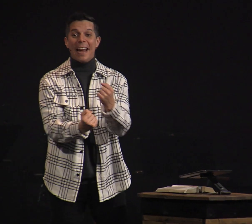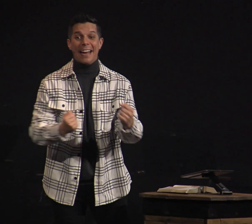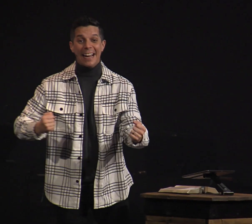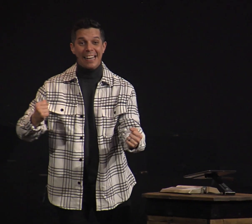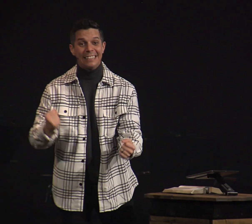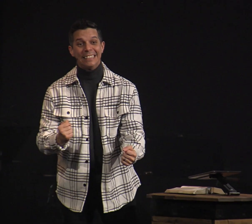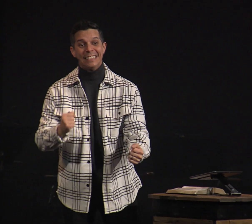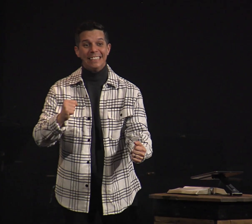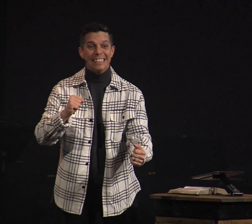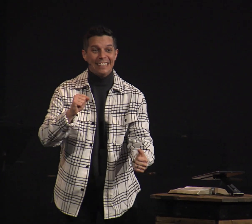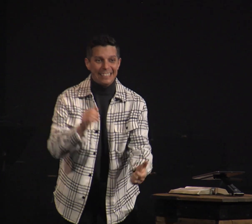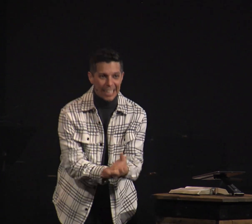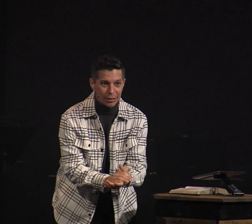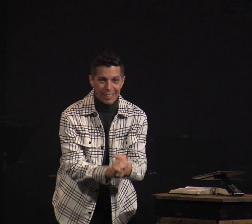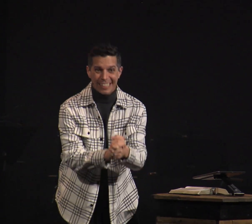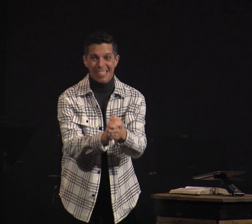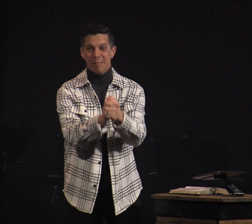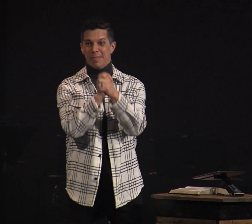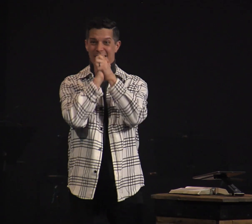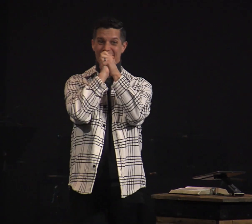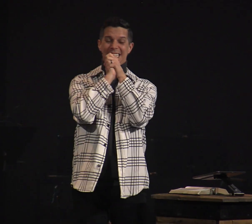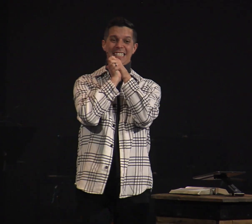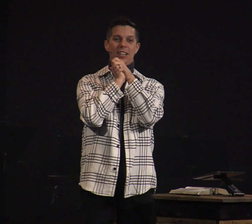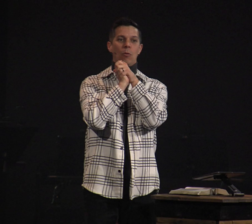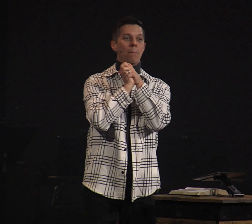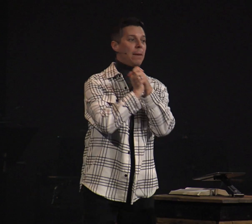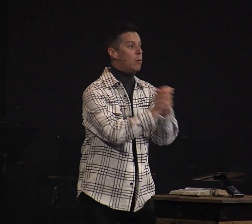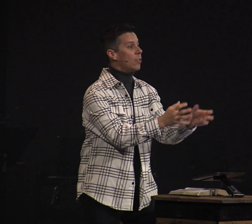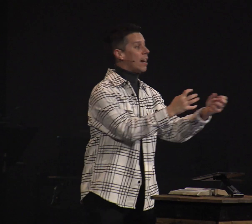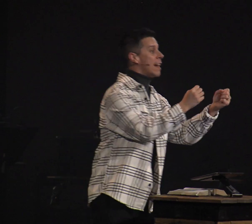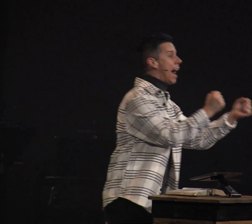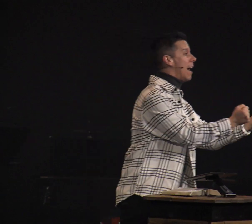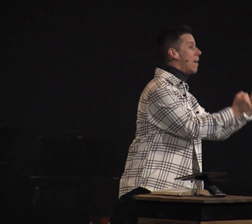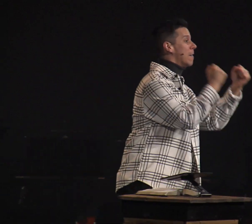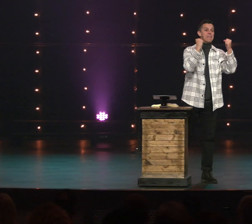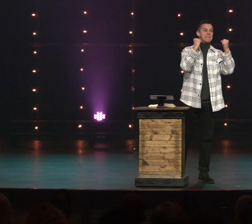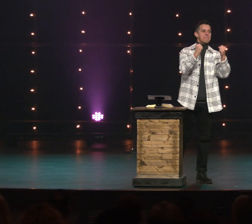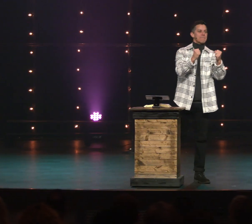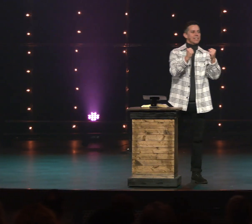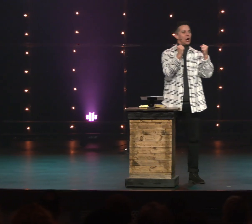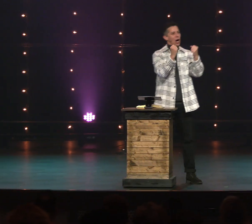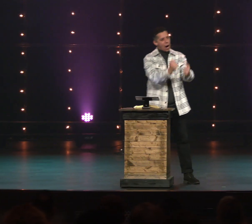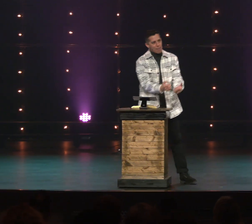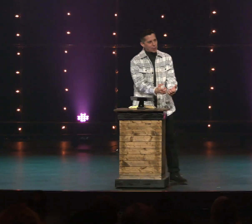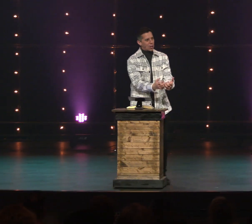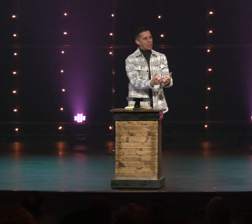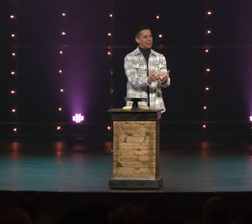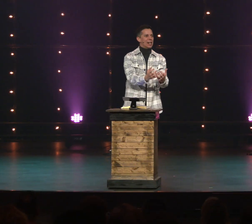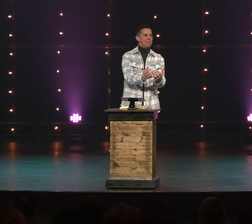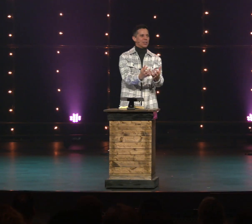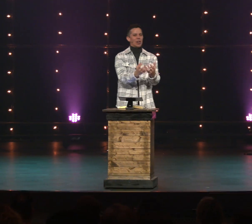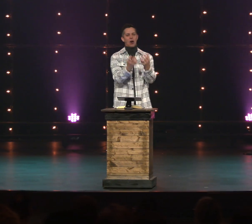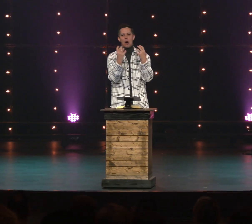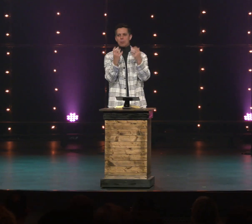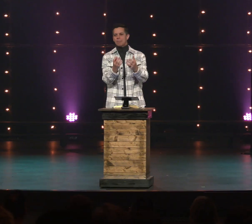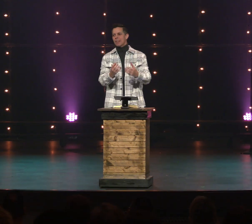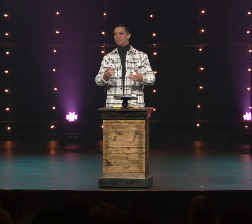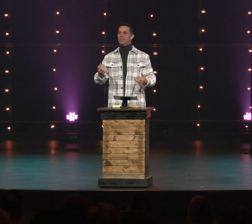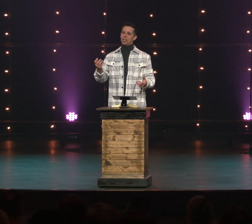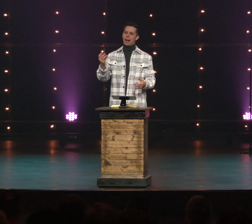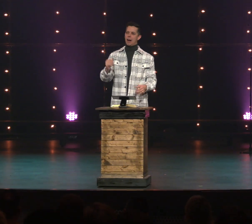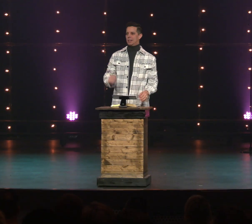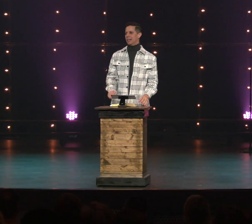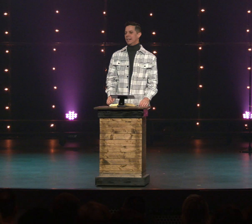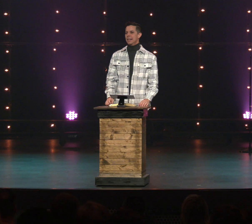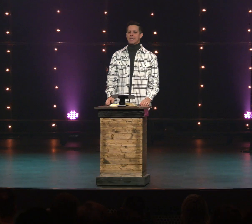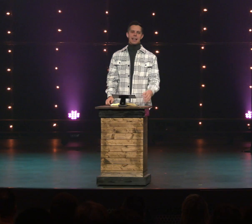go away. And then Delta comes. Well, maybe we're there now. And Omicron comes and our hopes